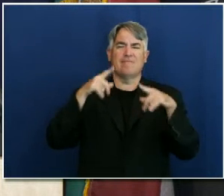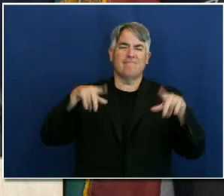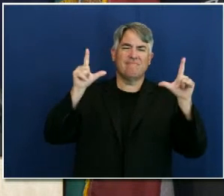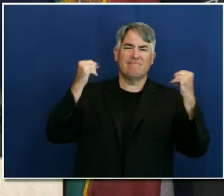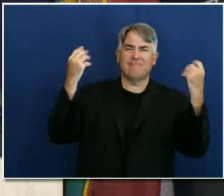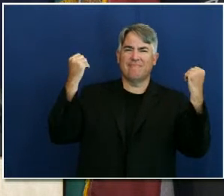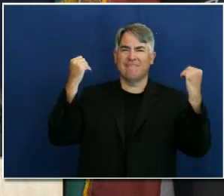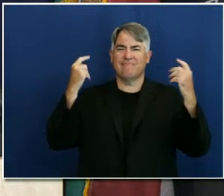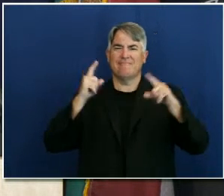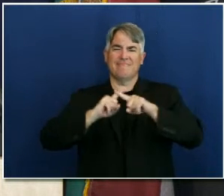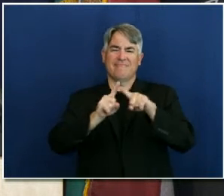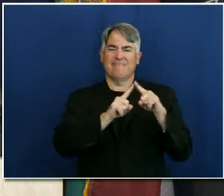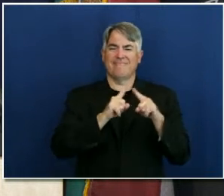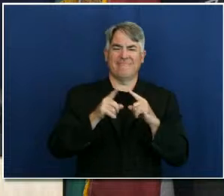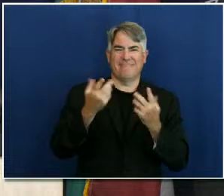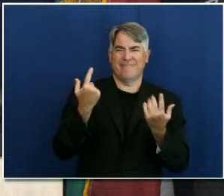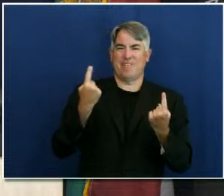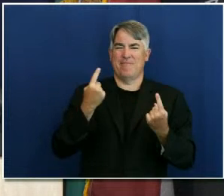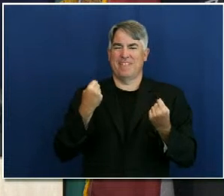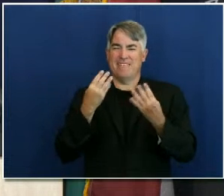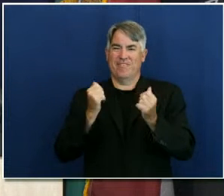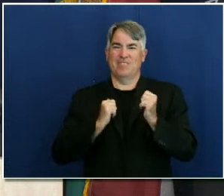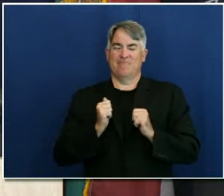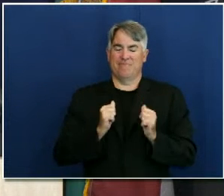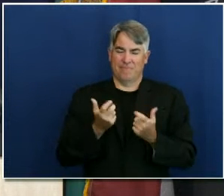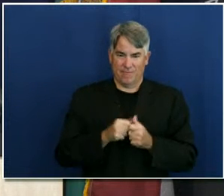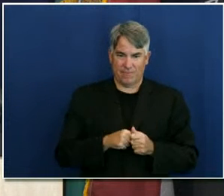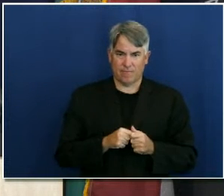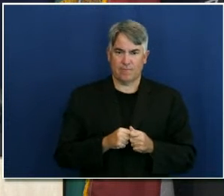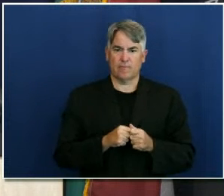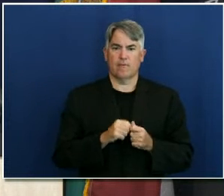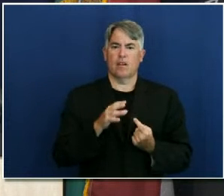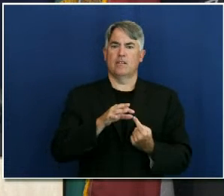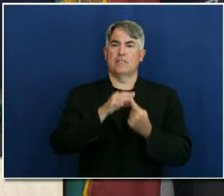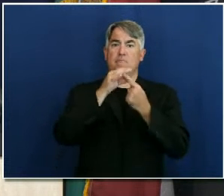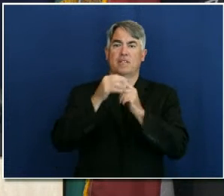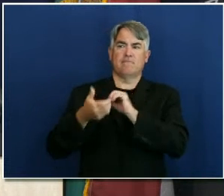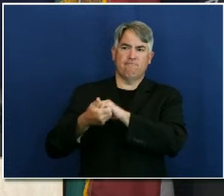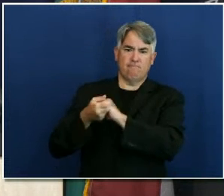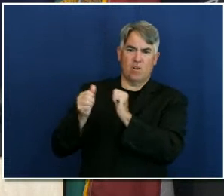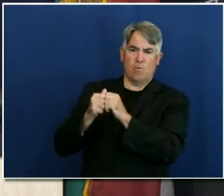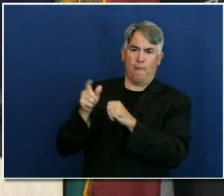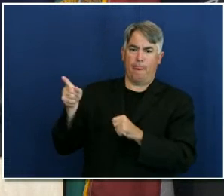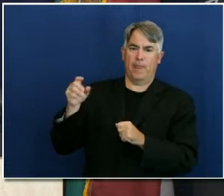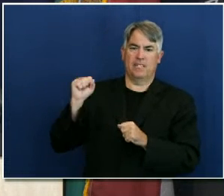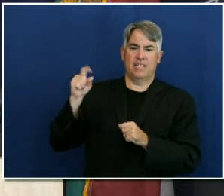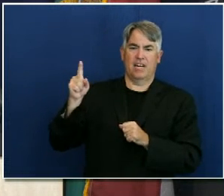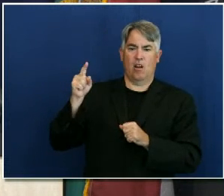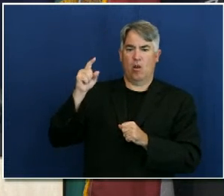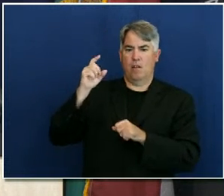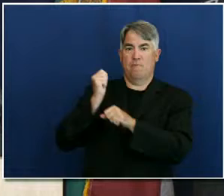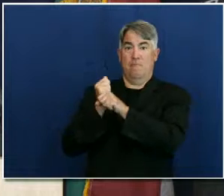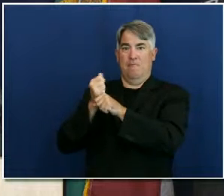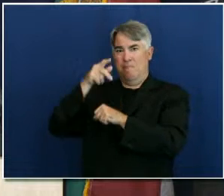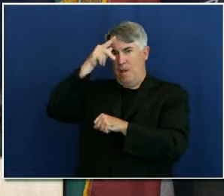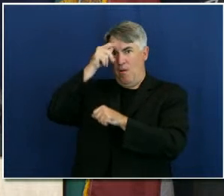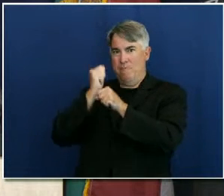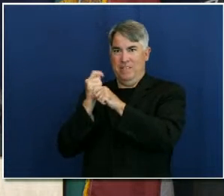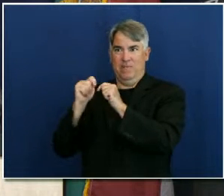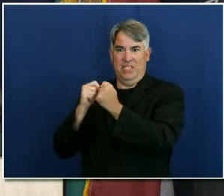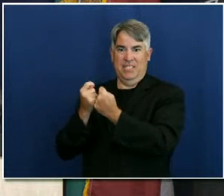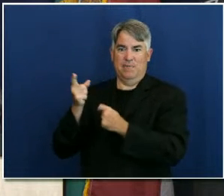to announce a special vaccine partnership with the San Diego Padres. Starting on Thursday, June 3rd through June